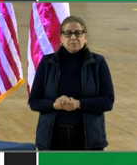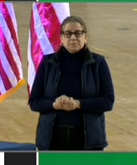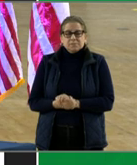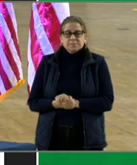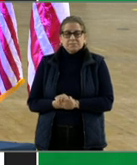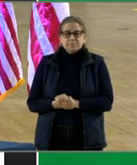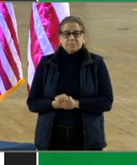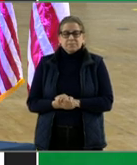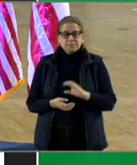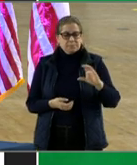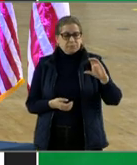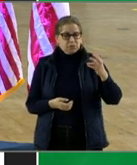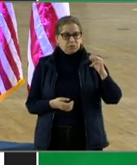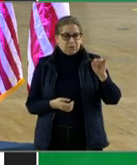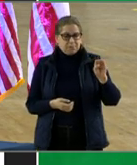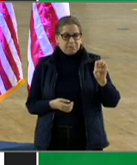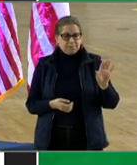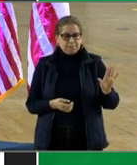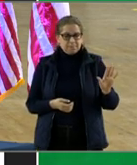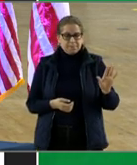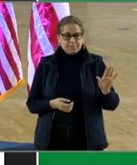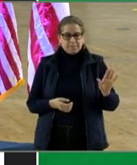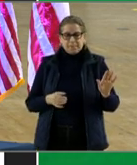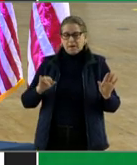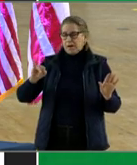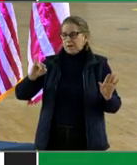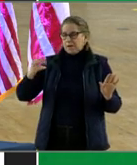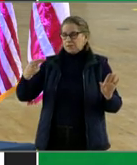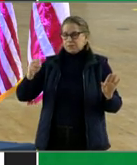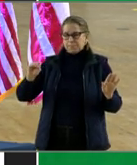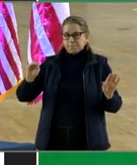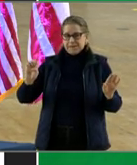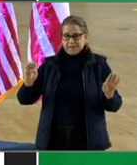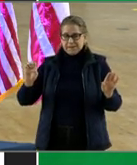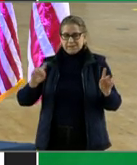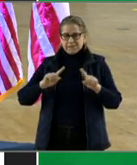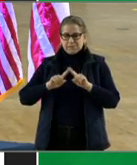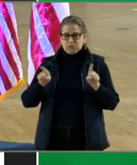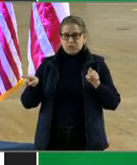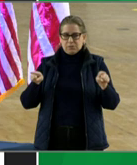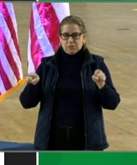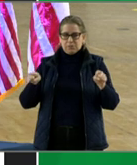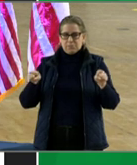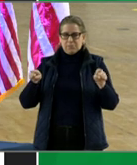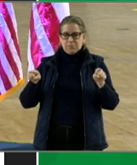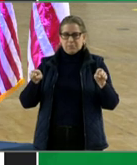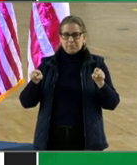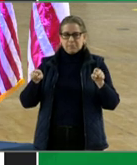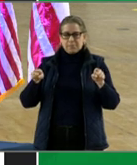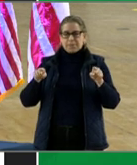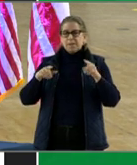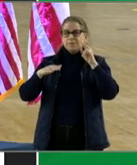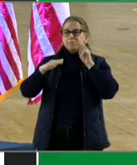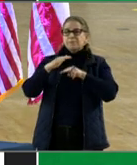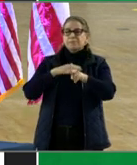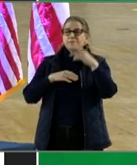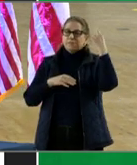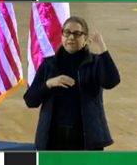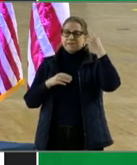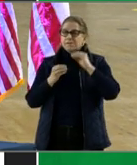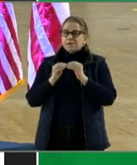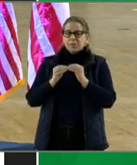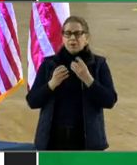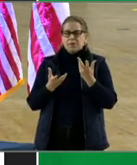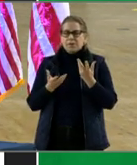the IHME model is the projections for resources needed. So we want to be as prepared